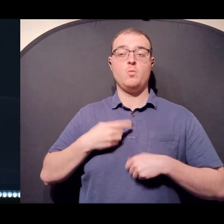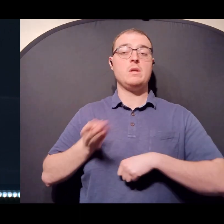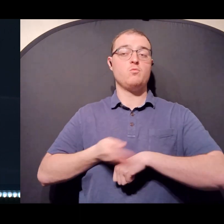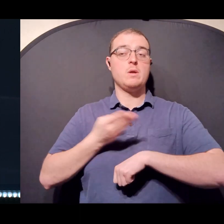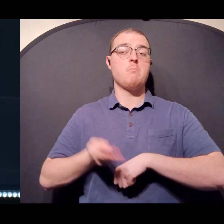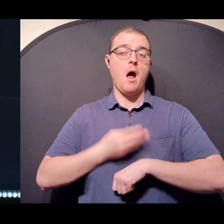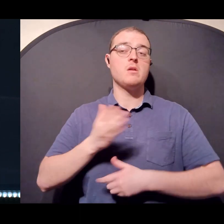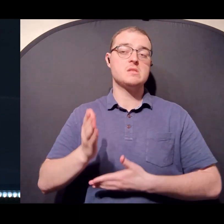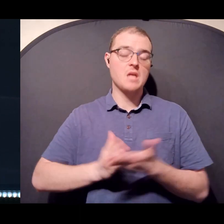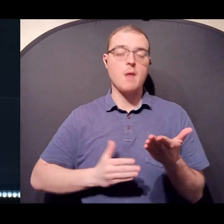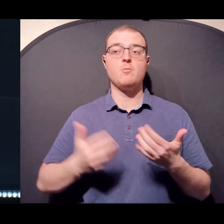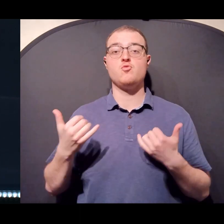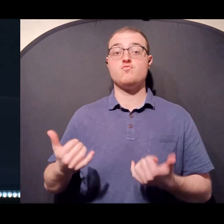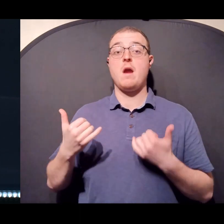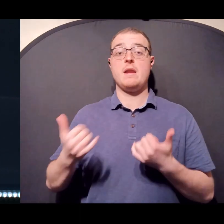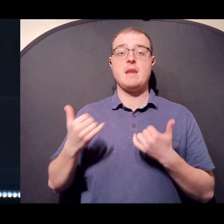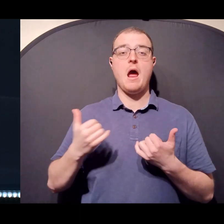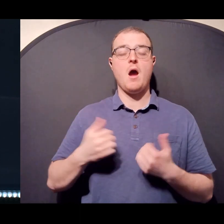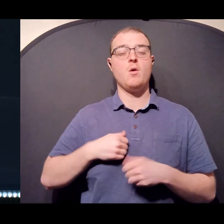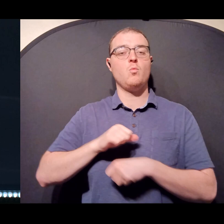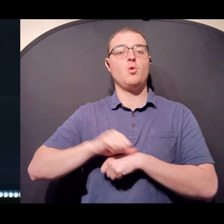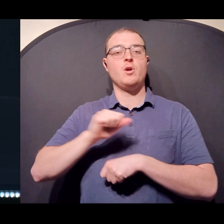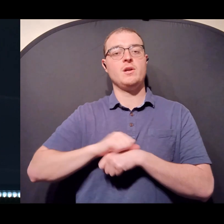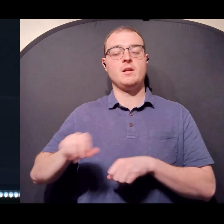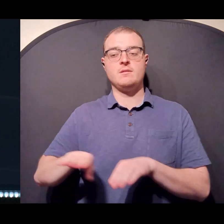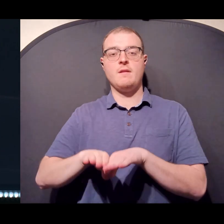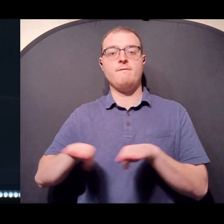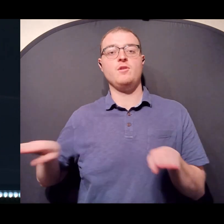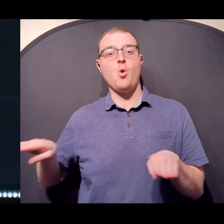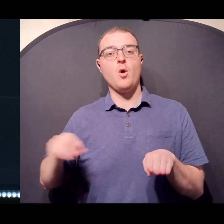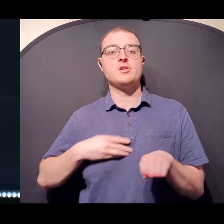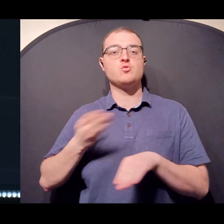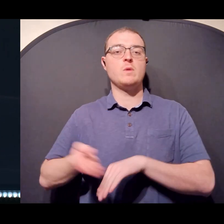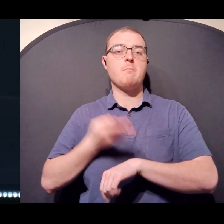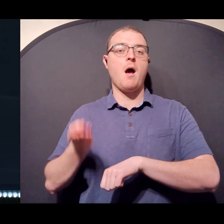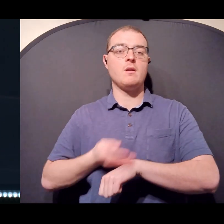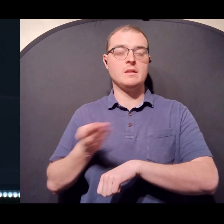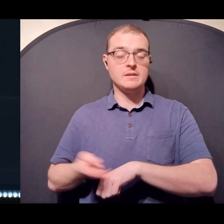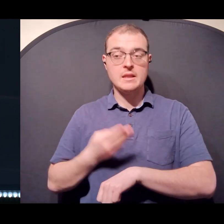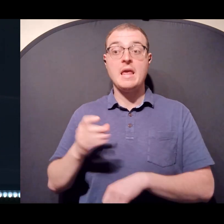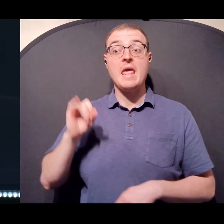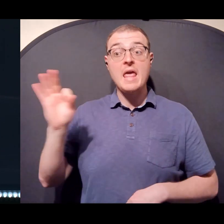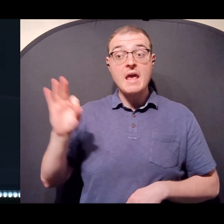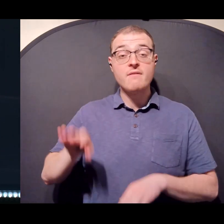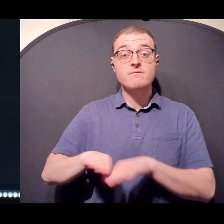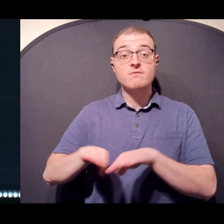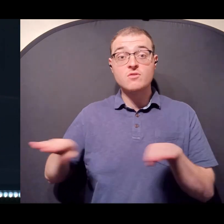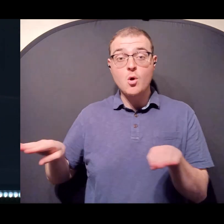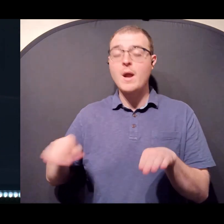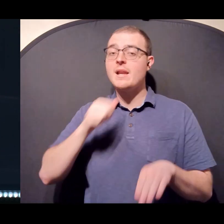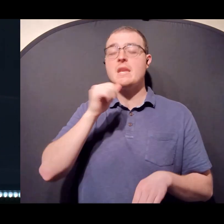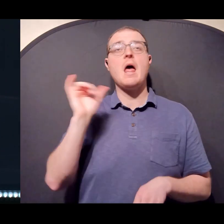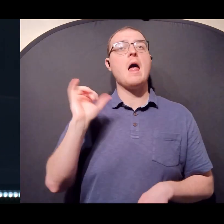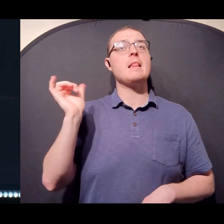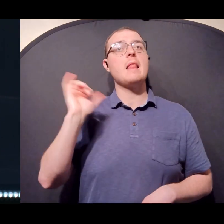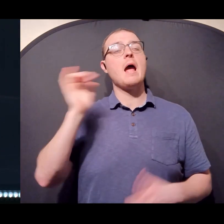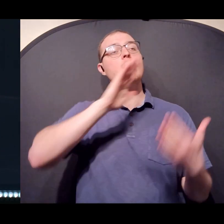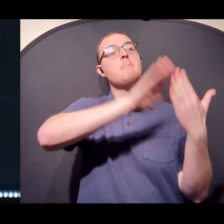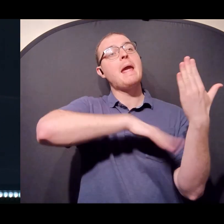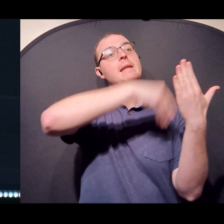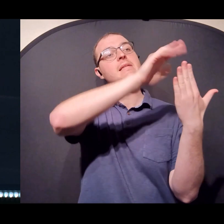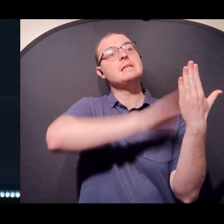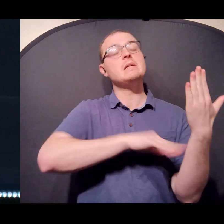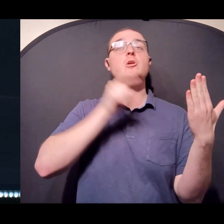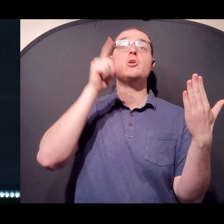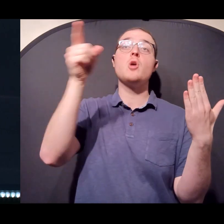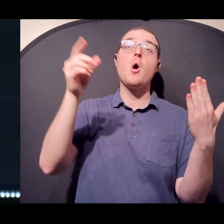remodel, and we're redoing the floors in our home right now. And when you do the floors, it's not like paint where